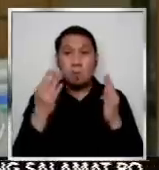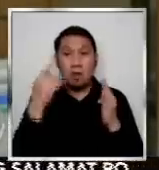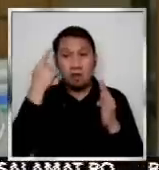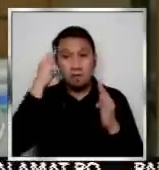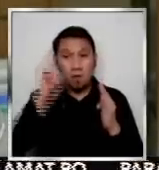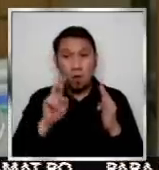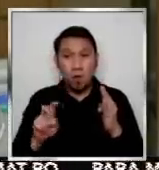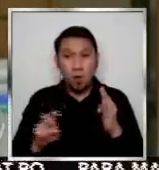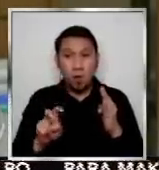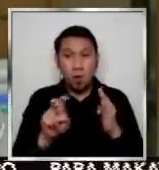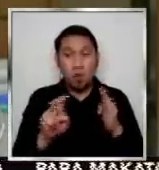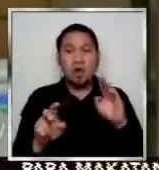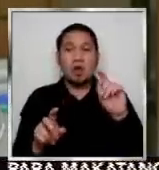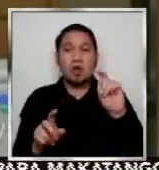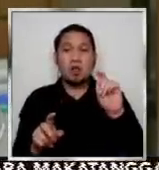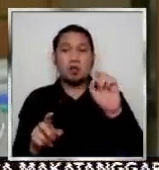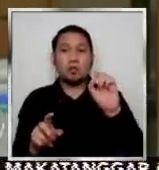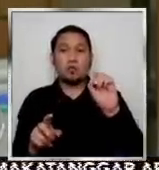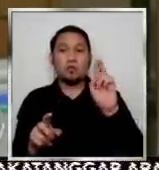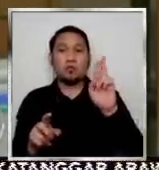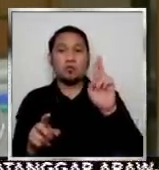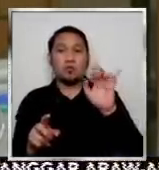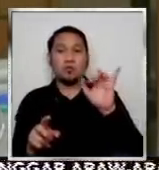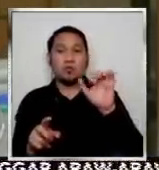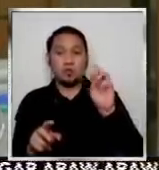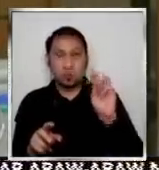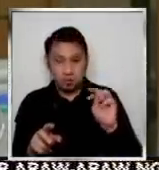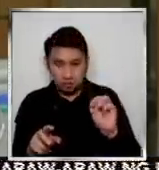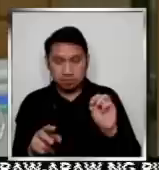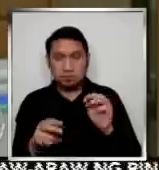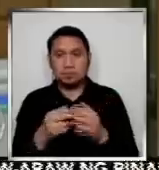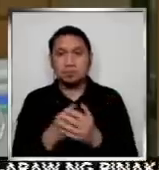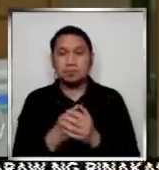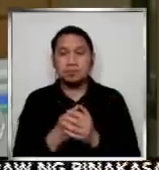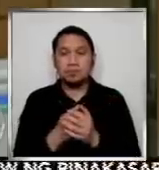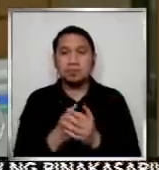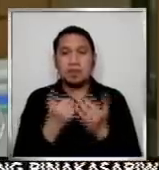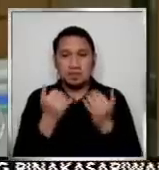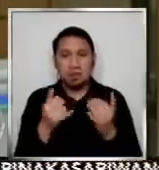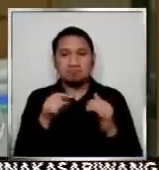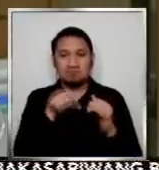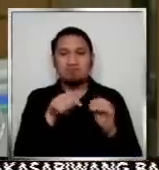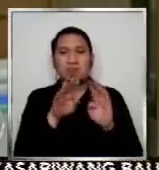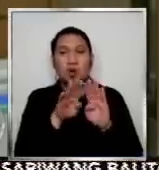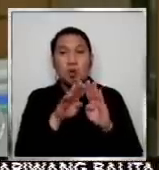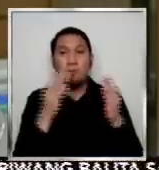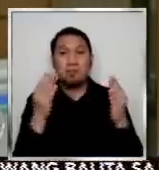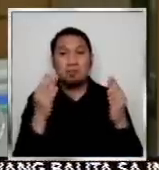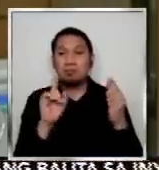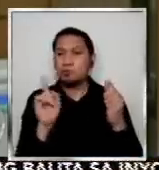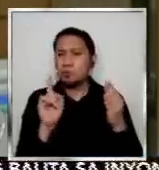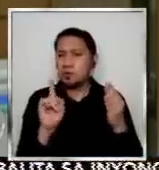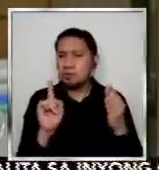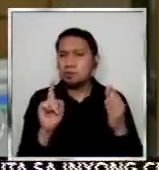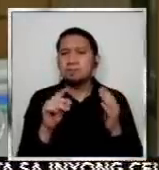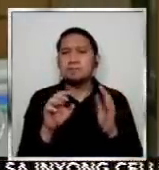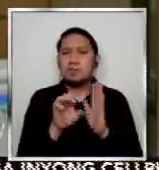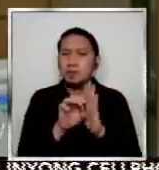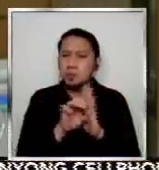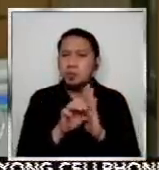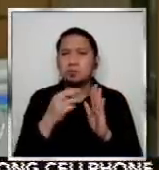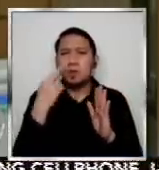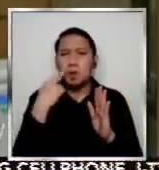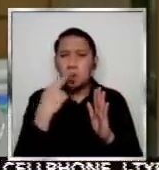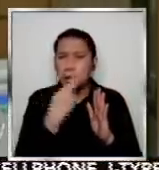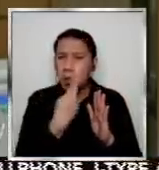approve that they will be at MGCQ. They will open up some of its restaurants for dining, and